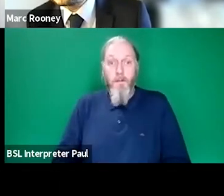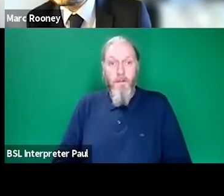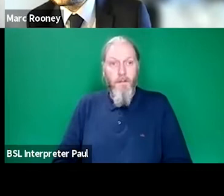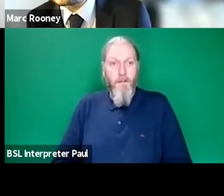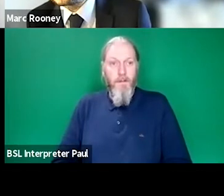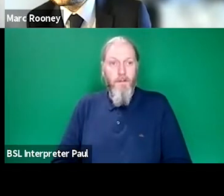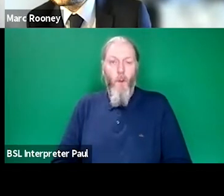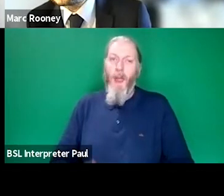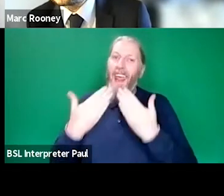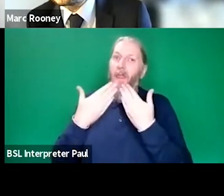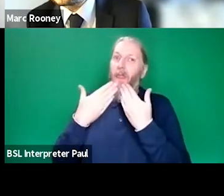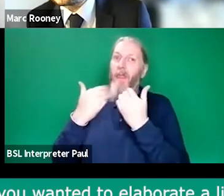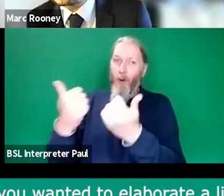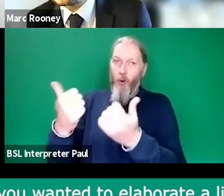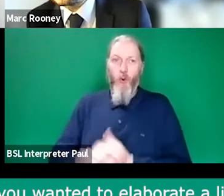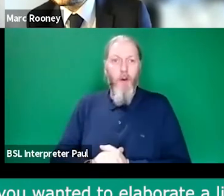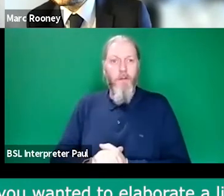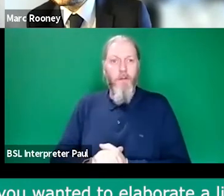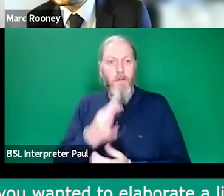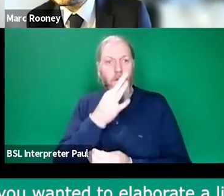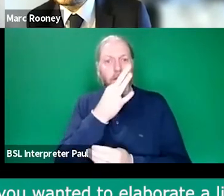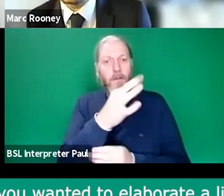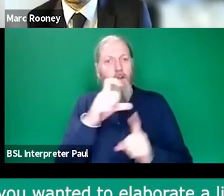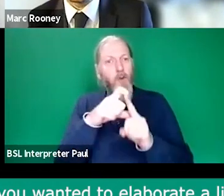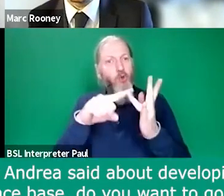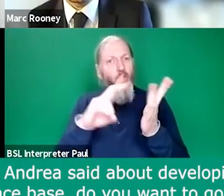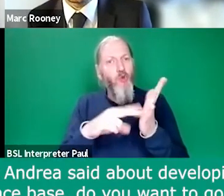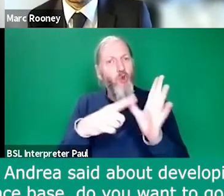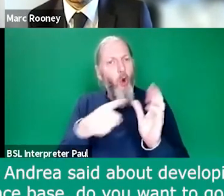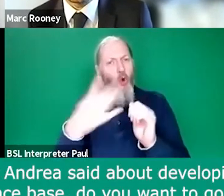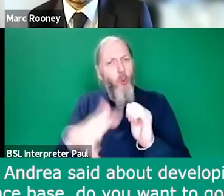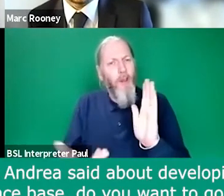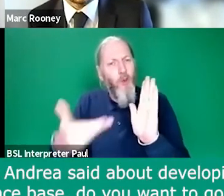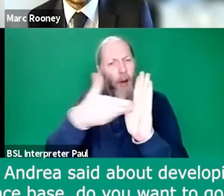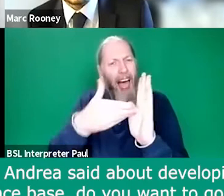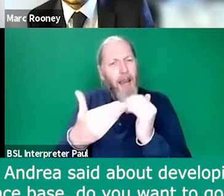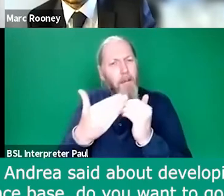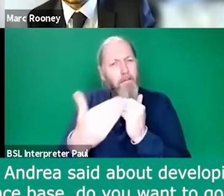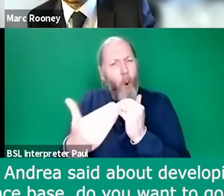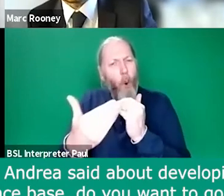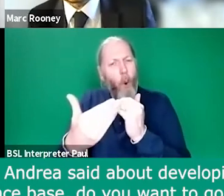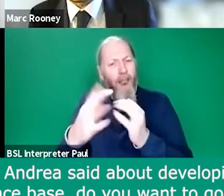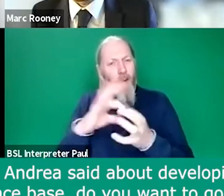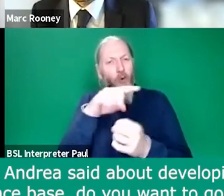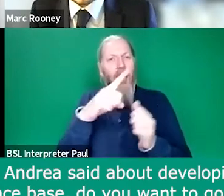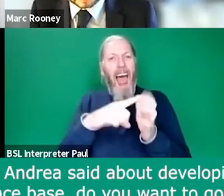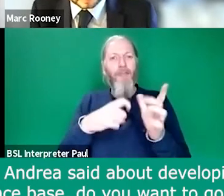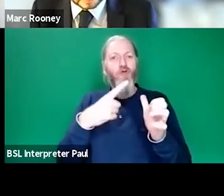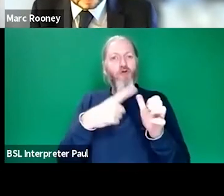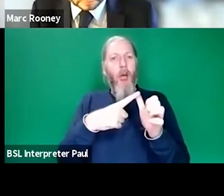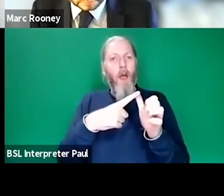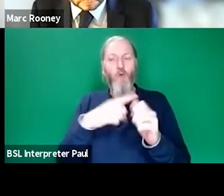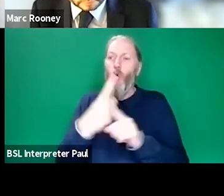Thank you. Donna, you wanted to elaborate a little bit on what Andrea said about developing the evidence